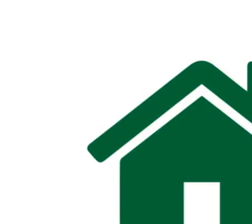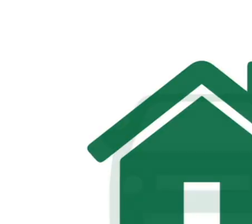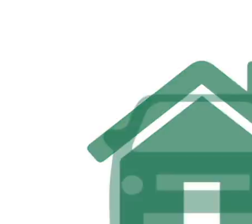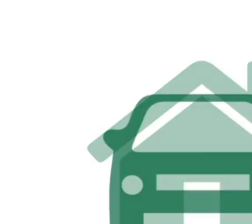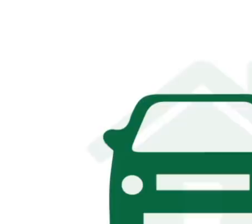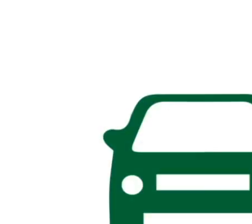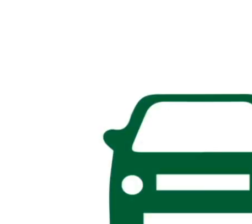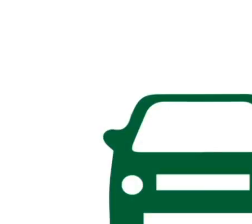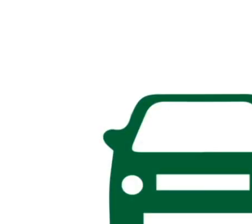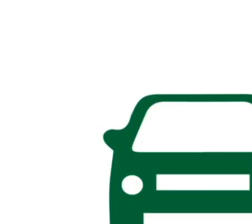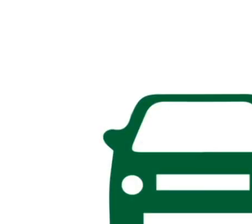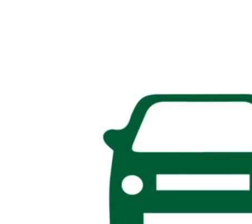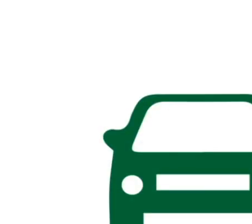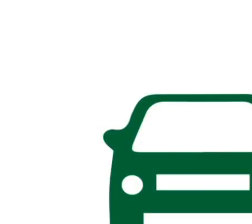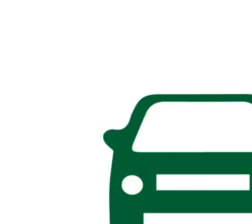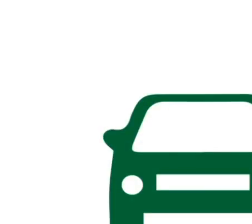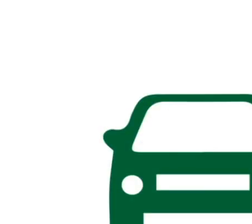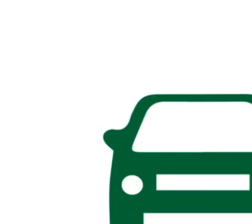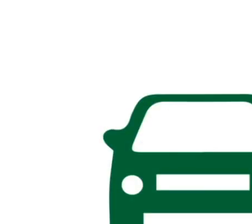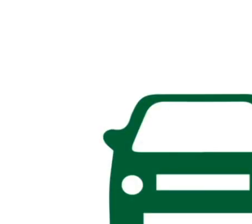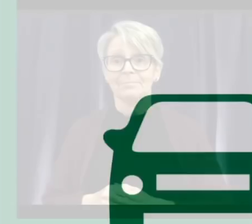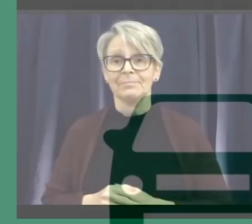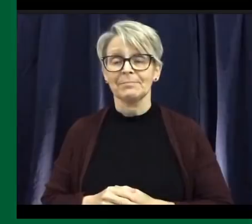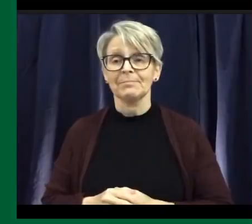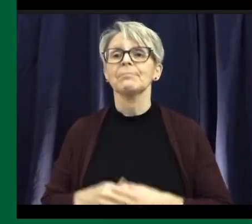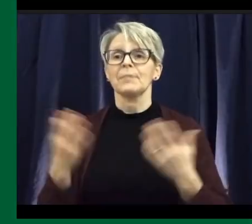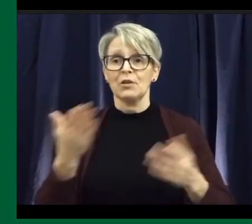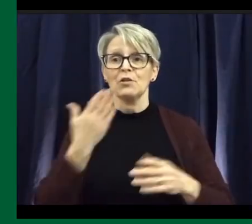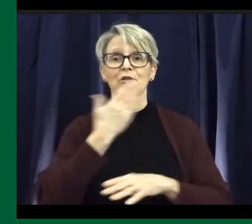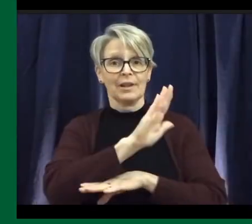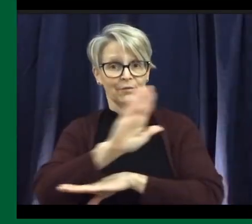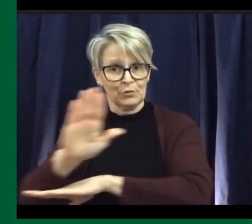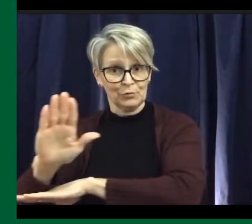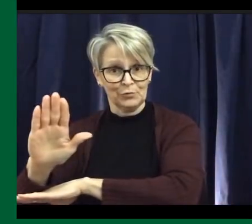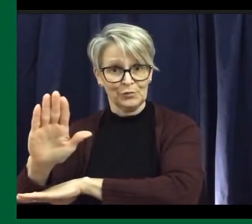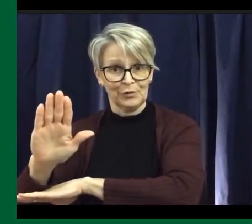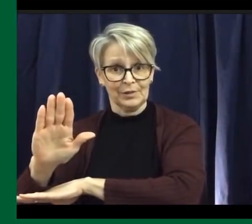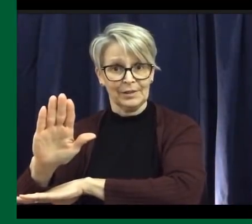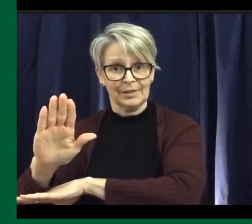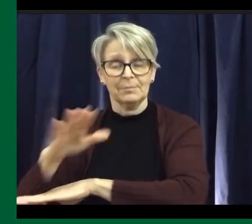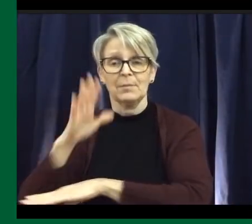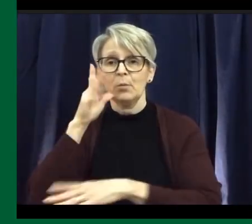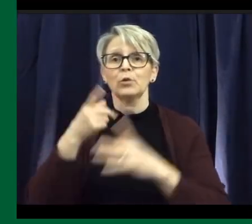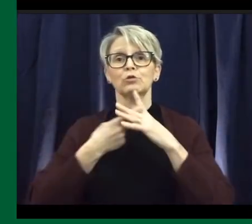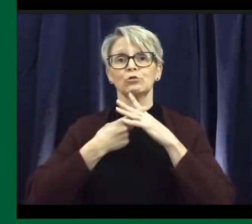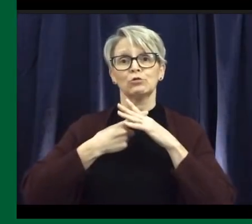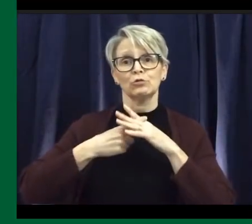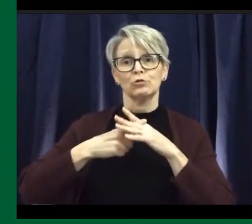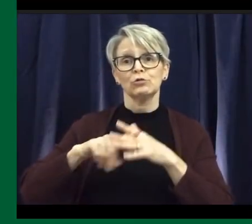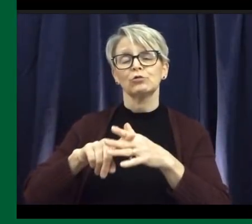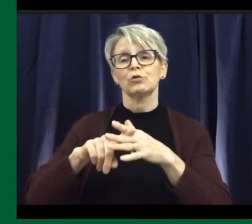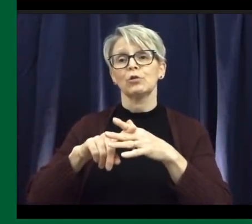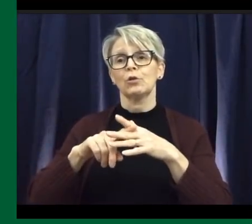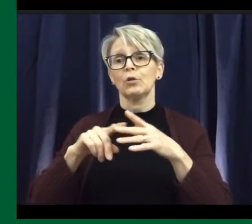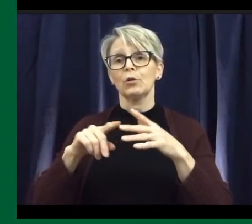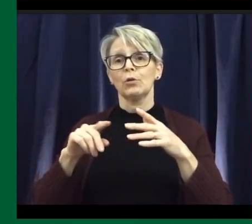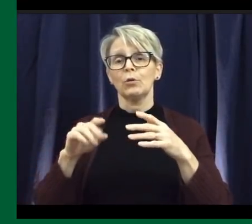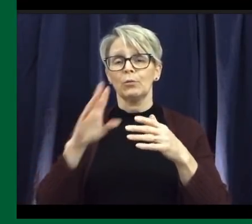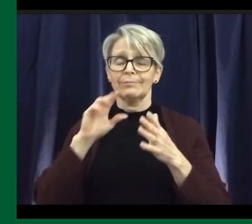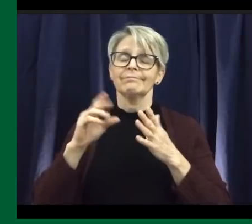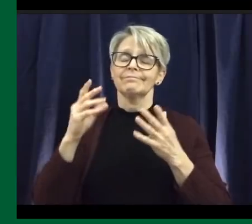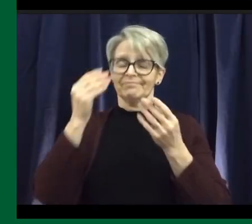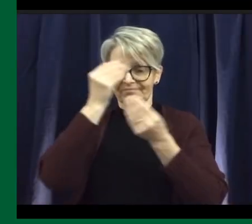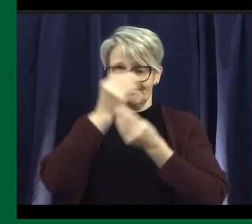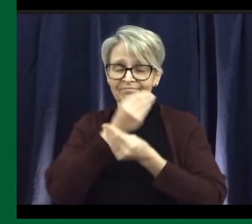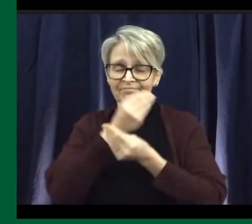Thank you. So, good afternoon, everyone. So, I'll maybe start first of all, as always, expressing my condolences to